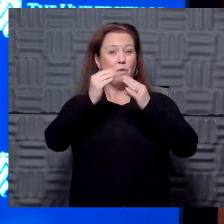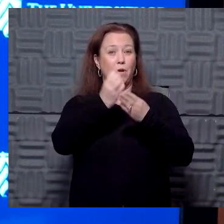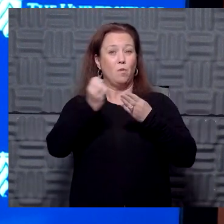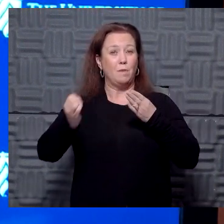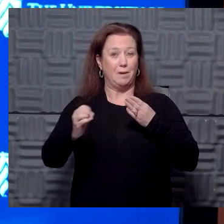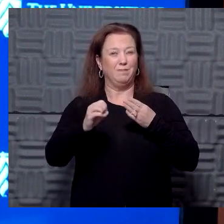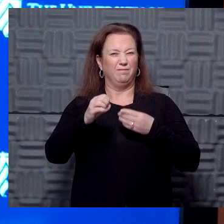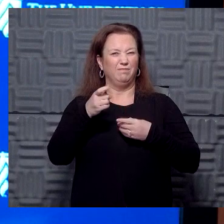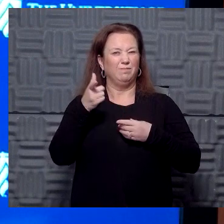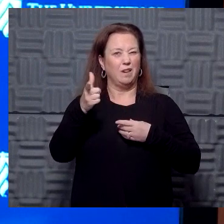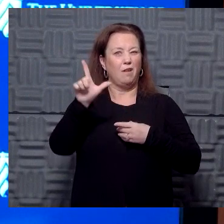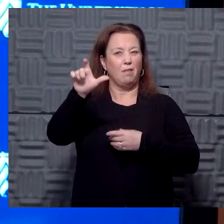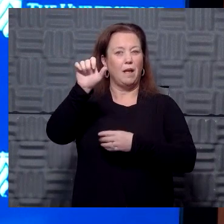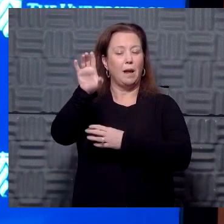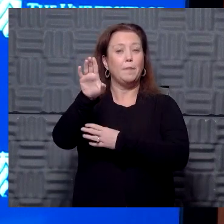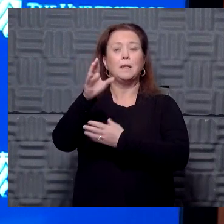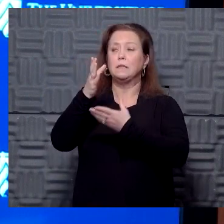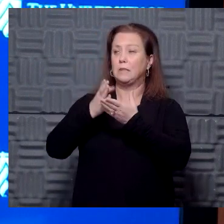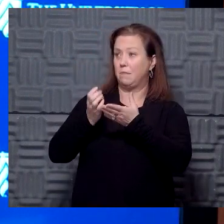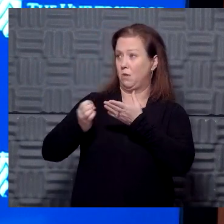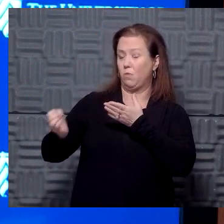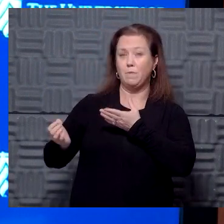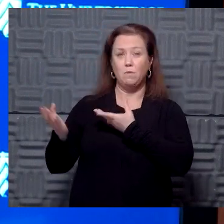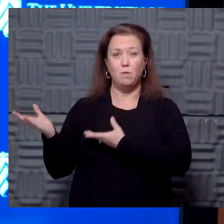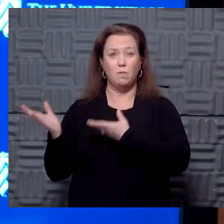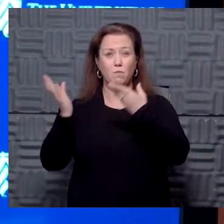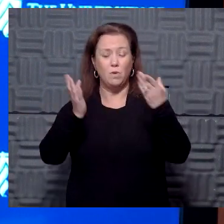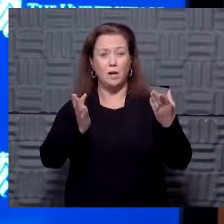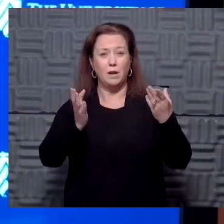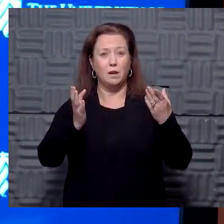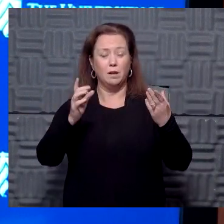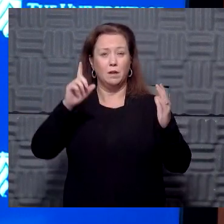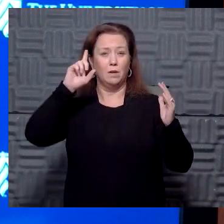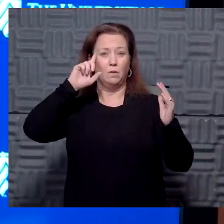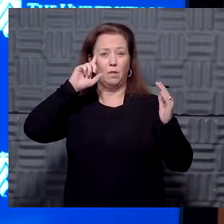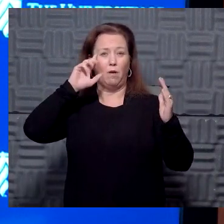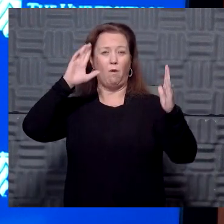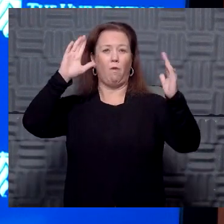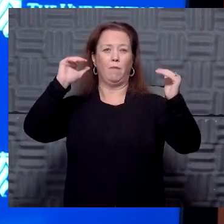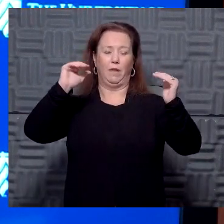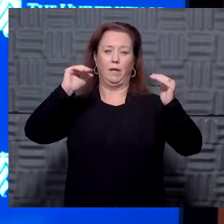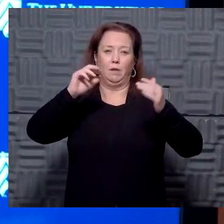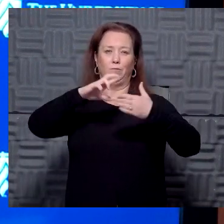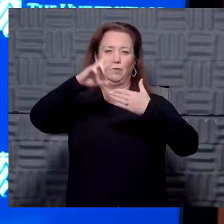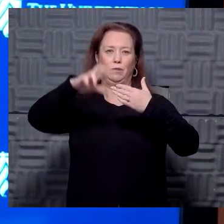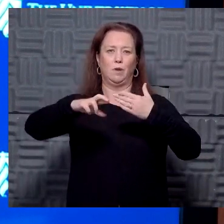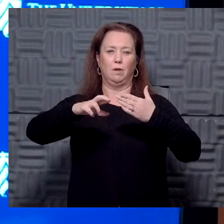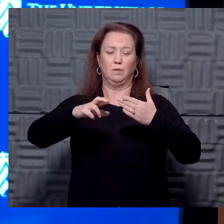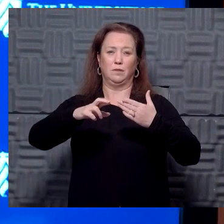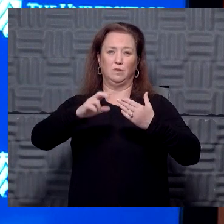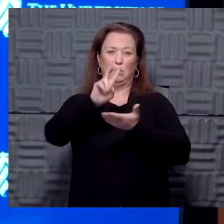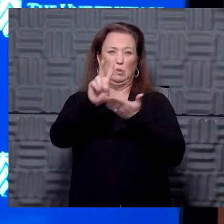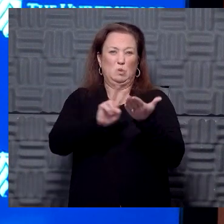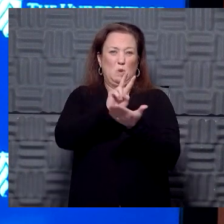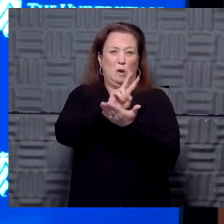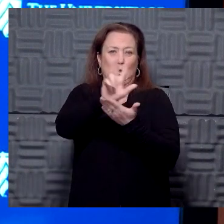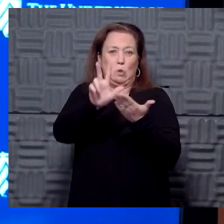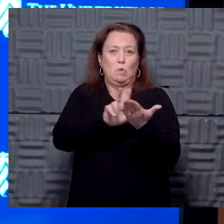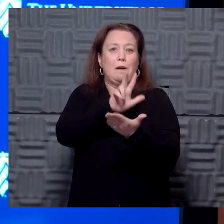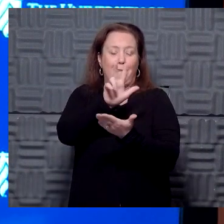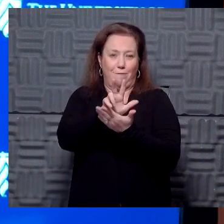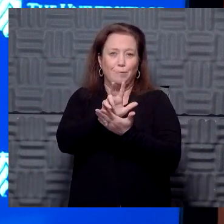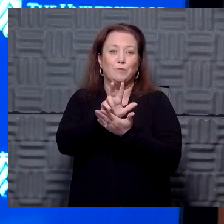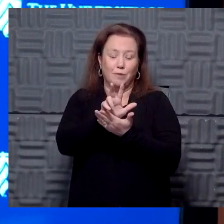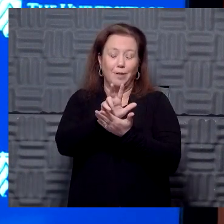lab. And some of the equipment we're bringing in-house is going to have hopefully a lot faster turnaround time, so maybe as quick as 2 to 3 hours on some of the